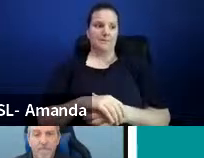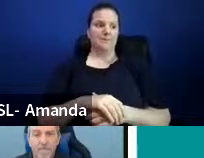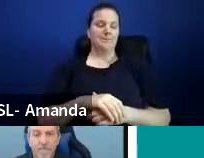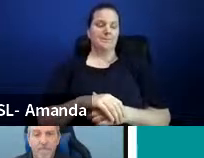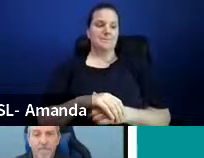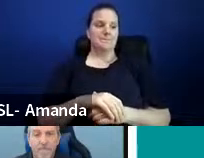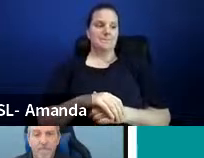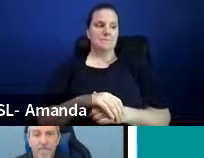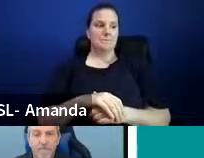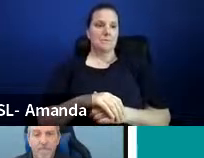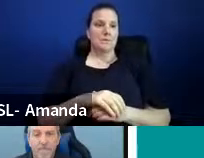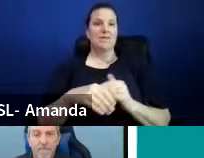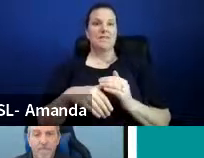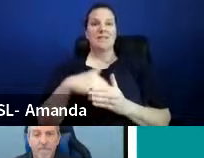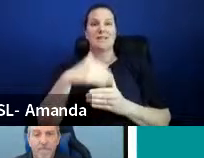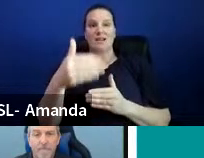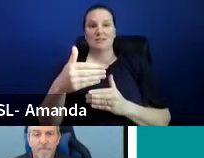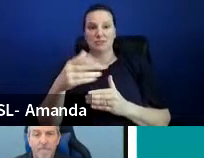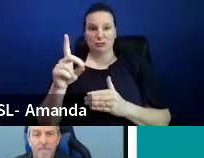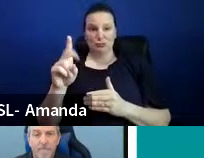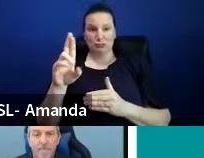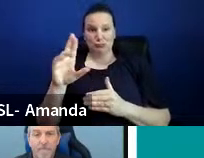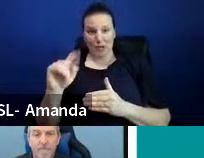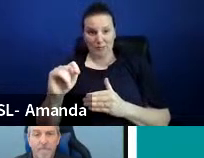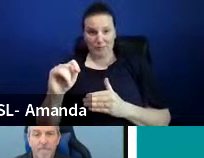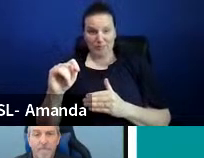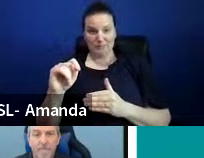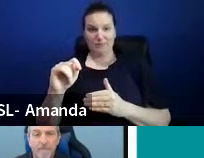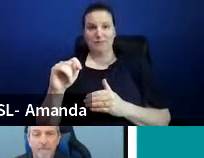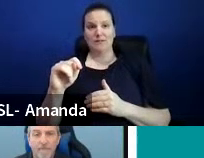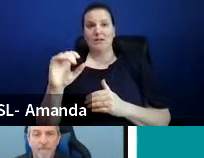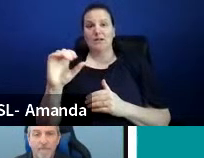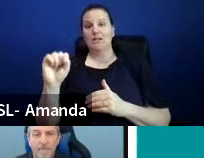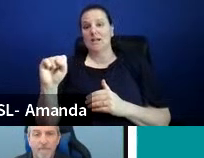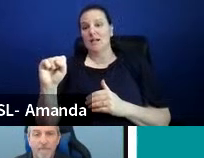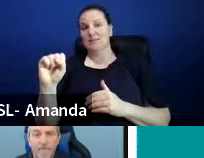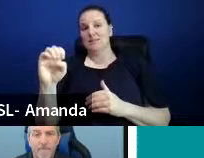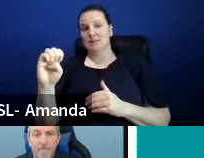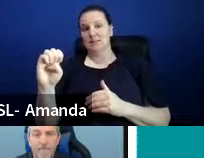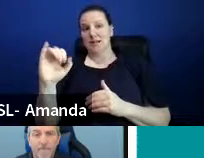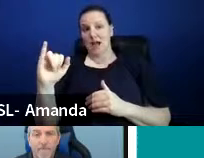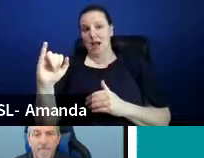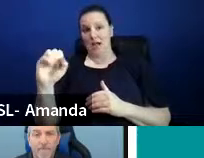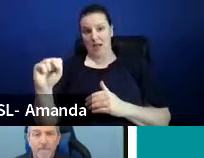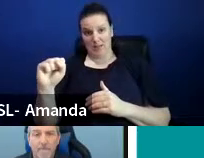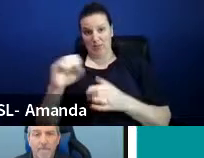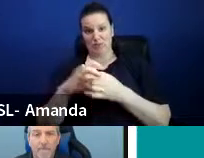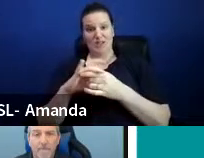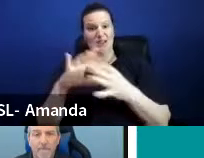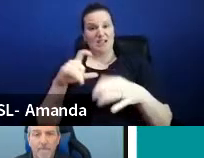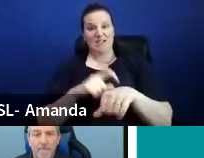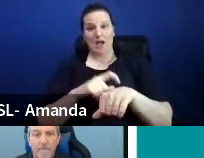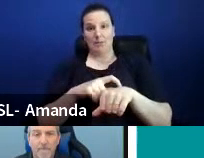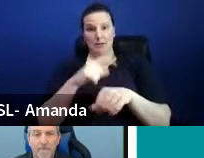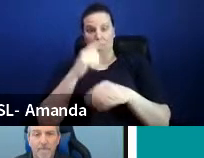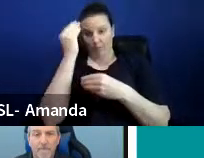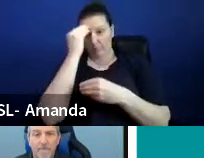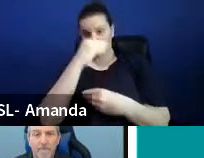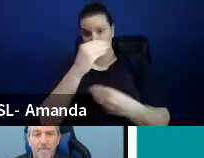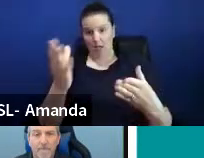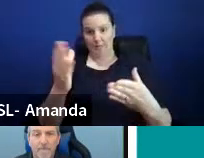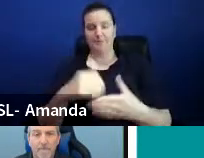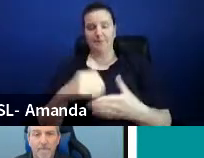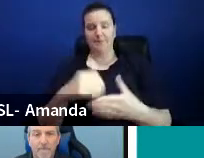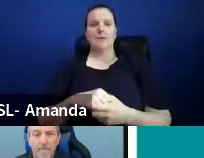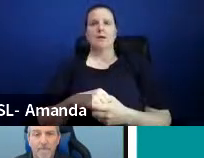So the next bullet, our draft supplemental environmental impact statement release timing update. So I believe at